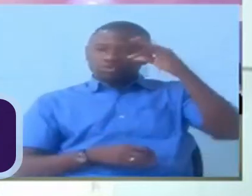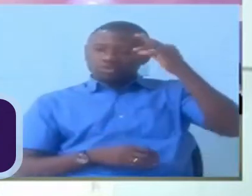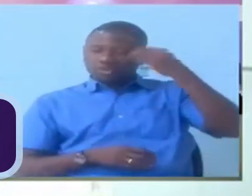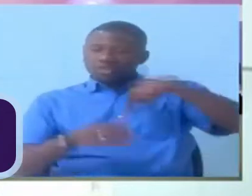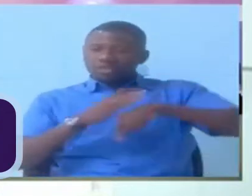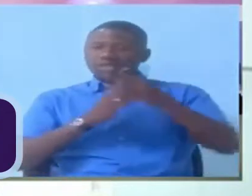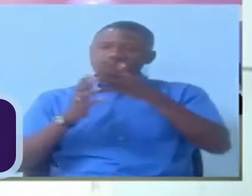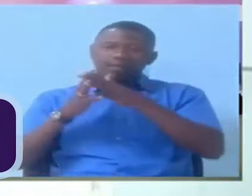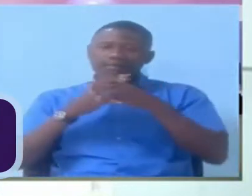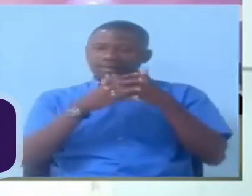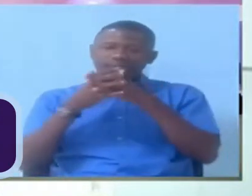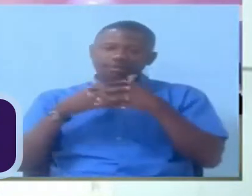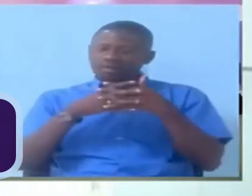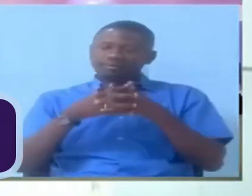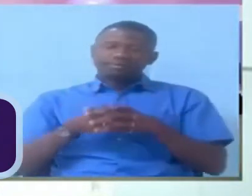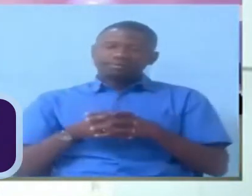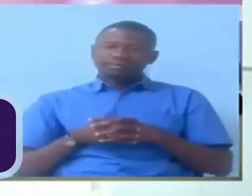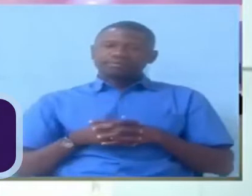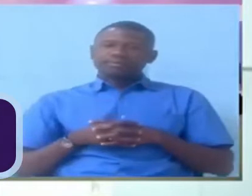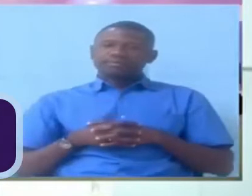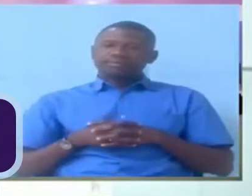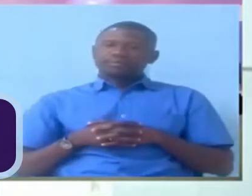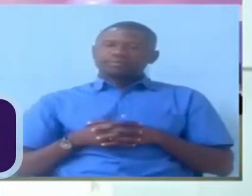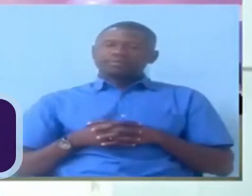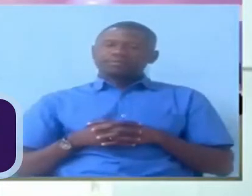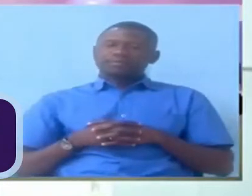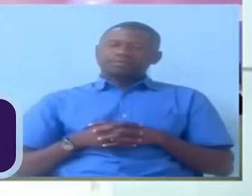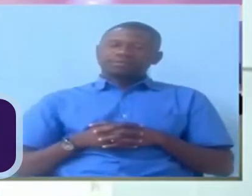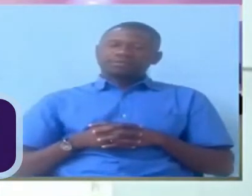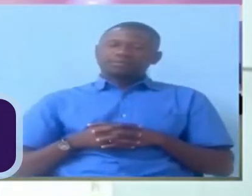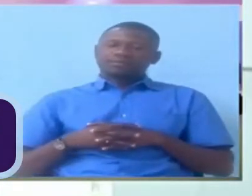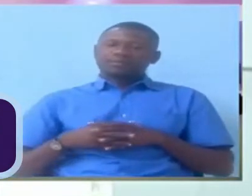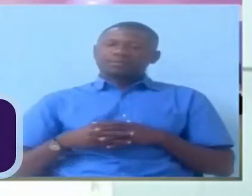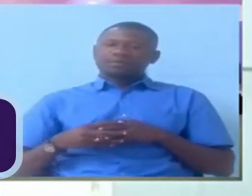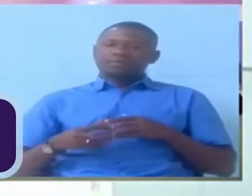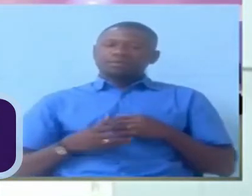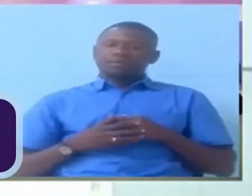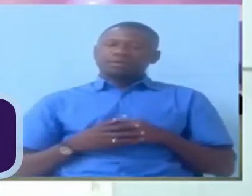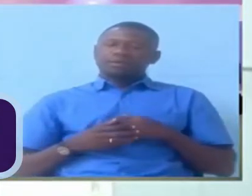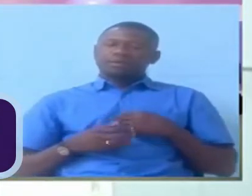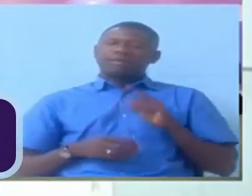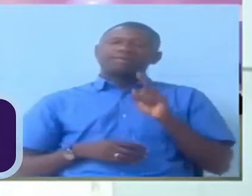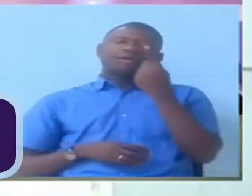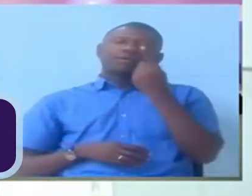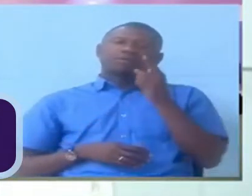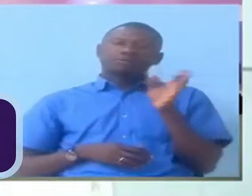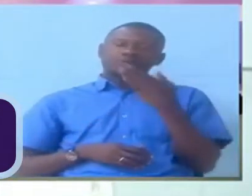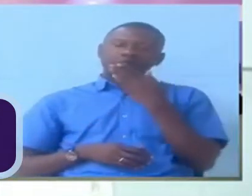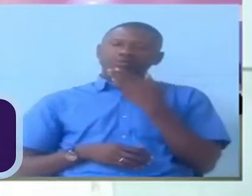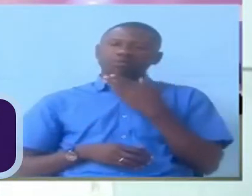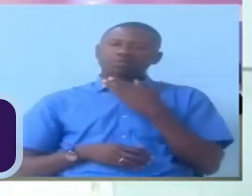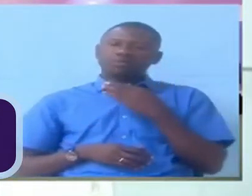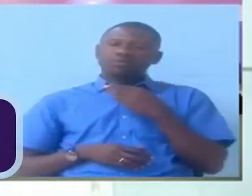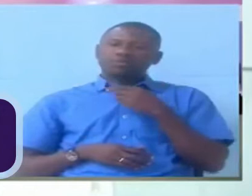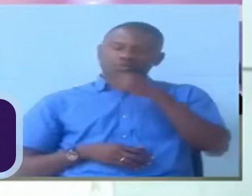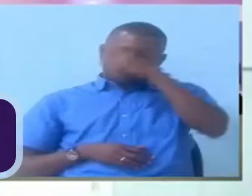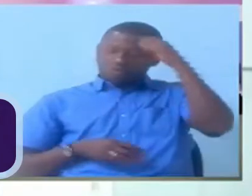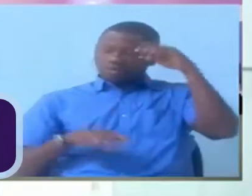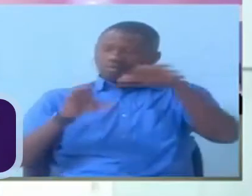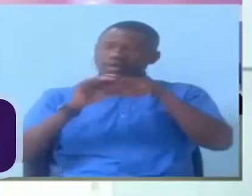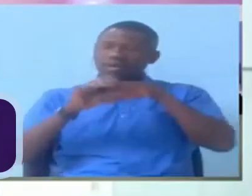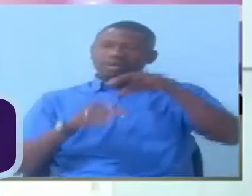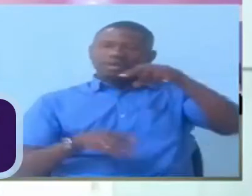ntarta wolo for 1998 then I was posted to the Gambia Armed Forces Training School. Otumola yen samba Gambia la soldier